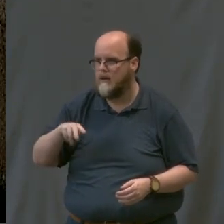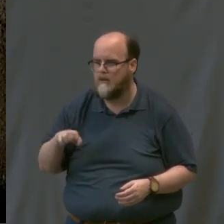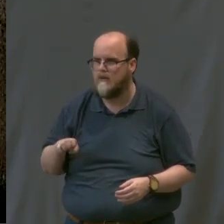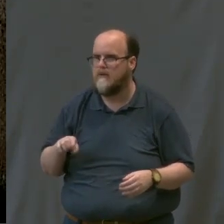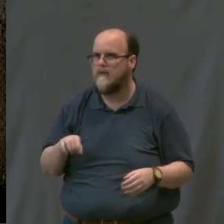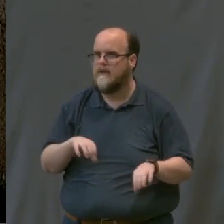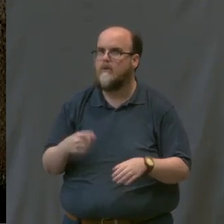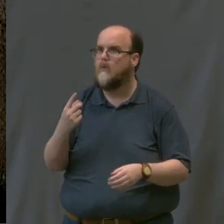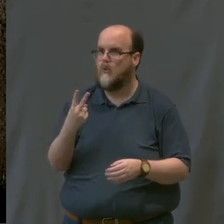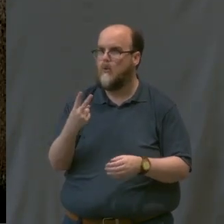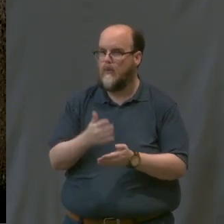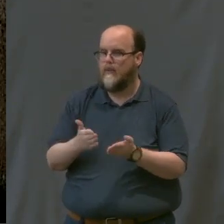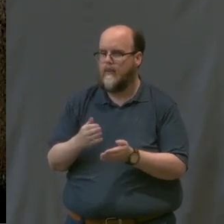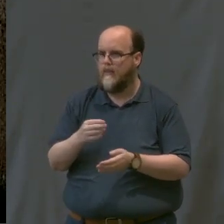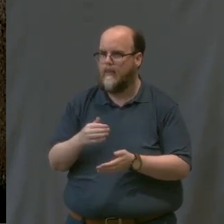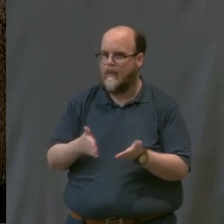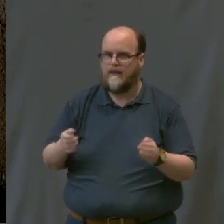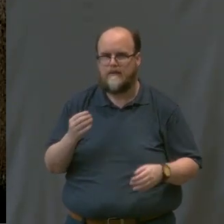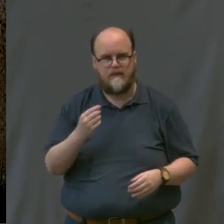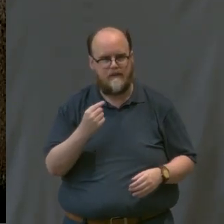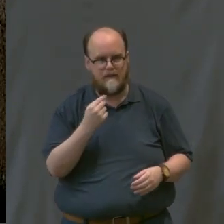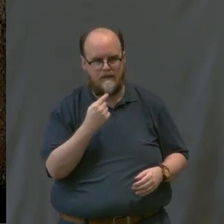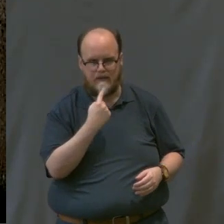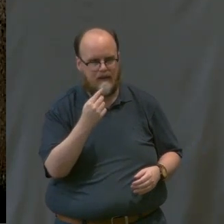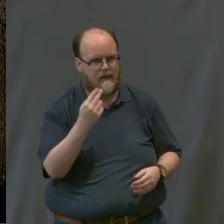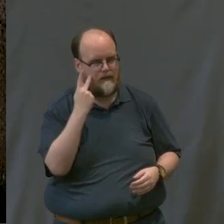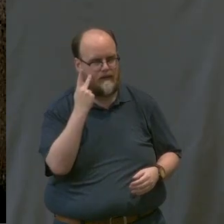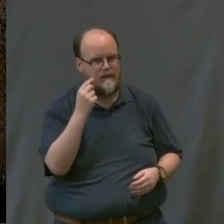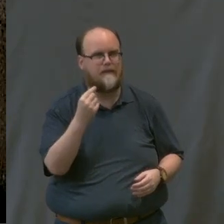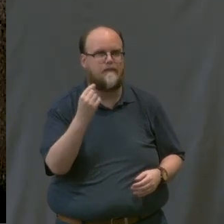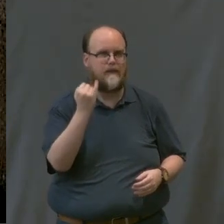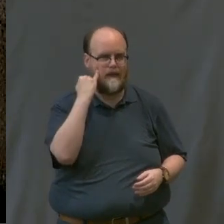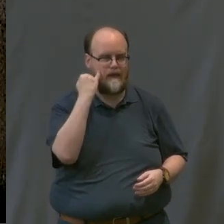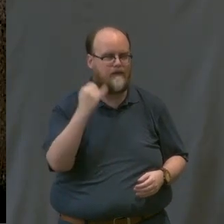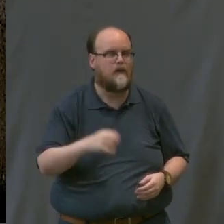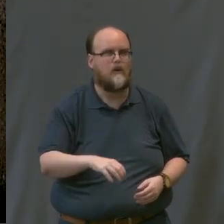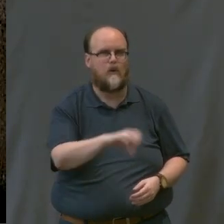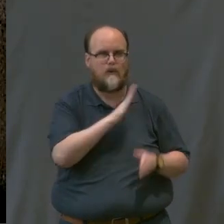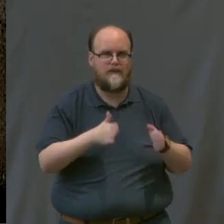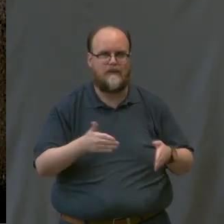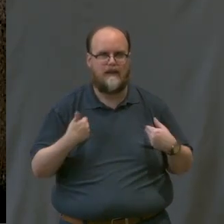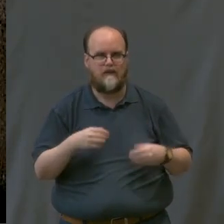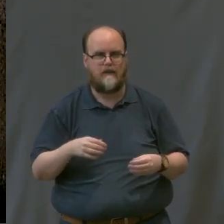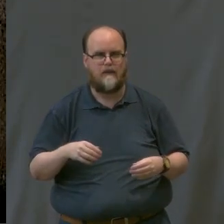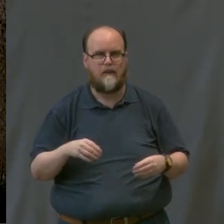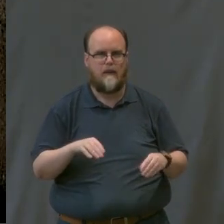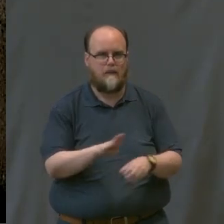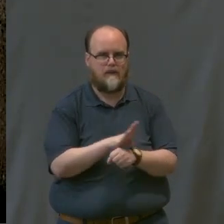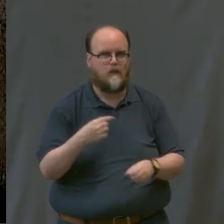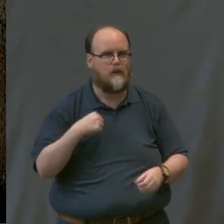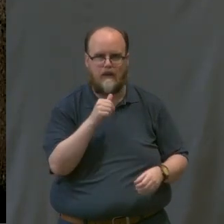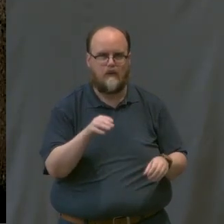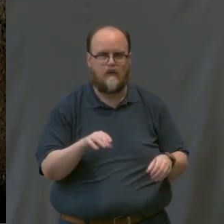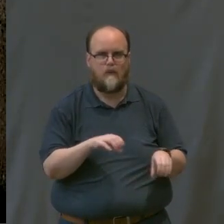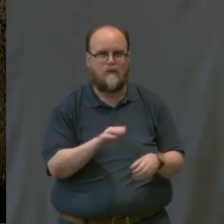all, they said, if there is a Christian who owns a business, we will not do business with those businesses. And if